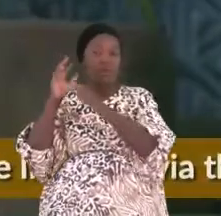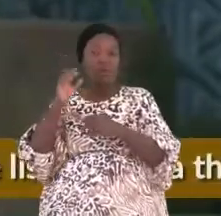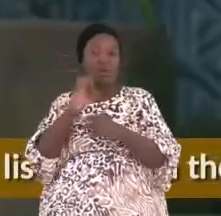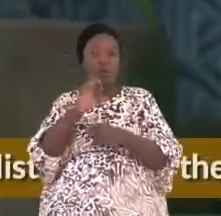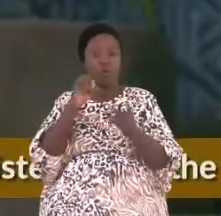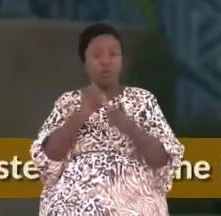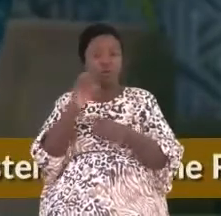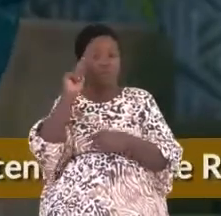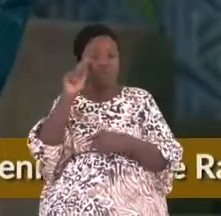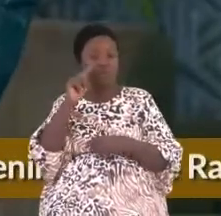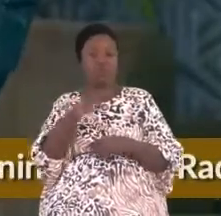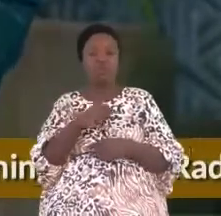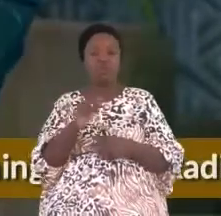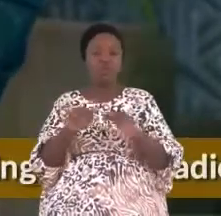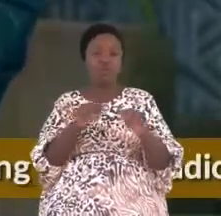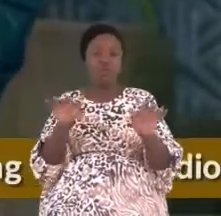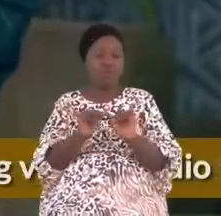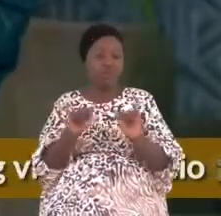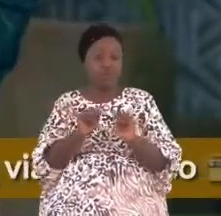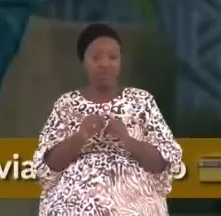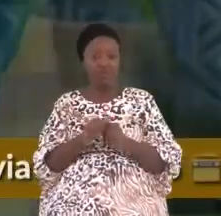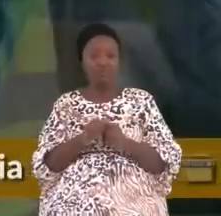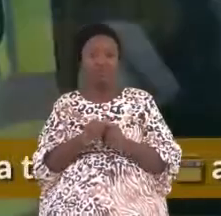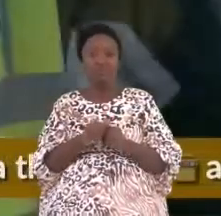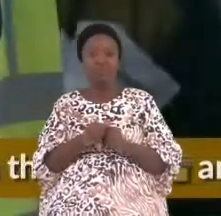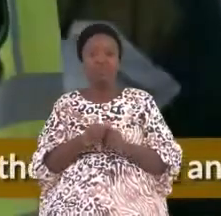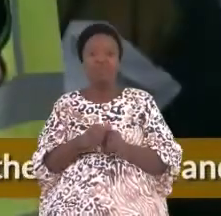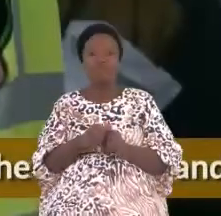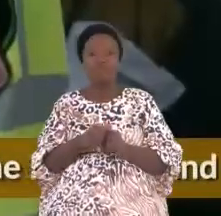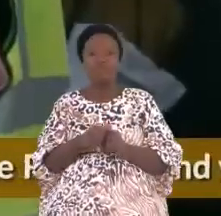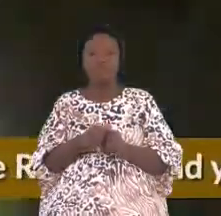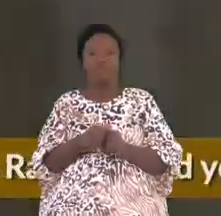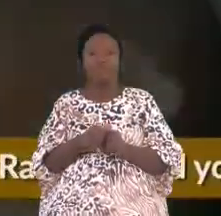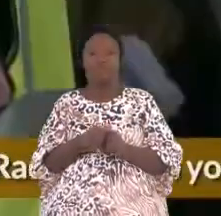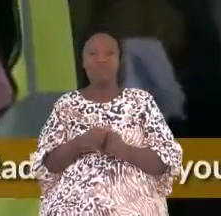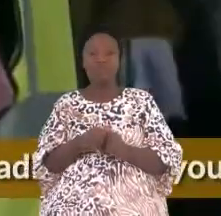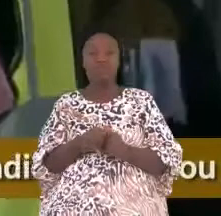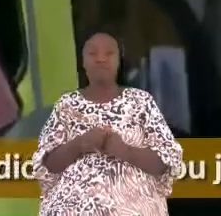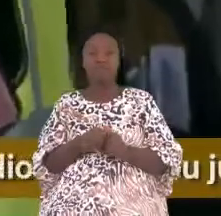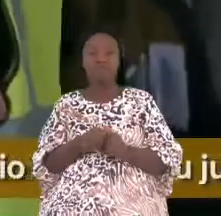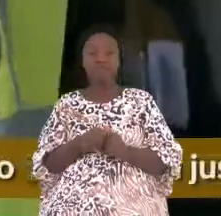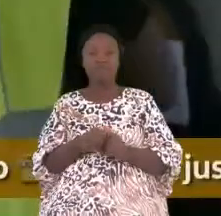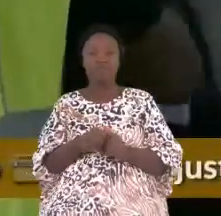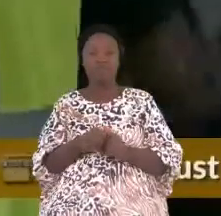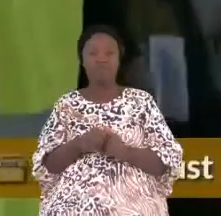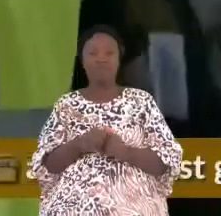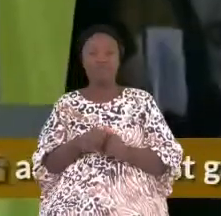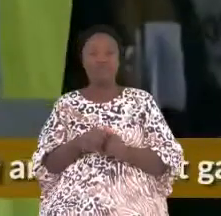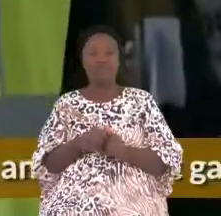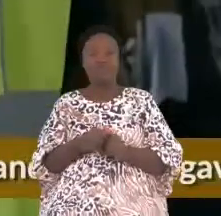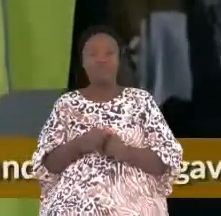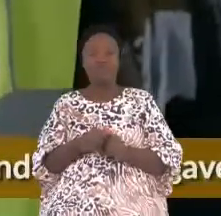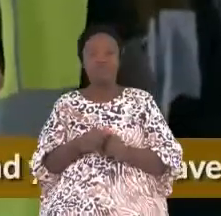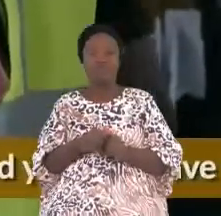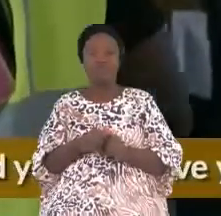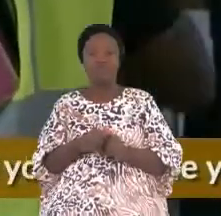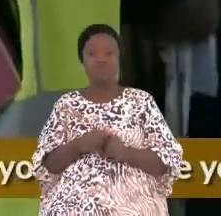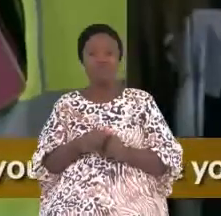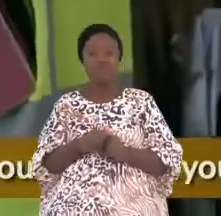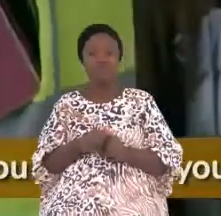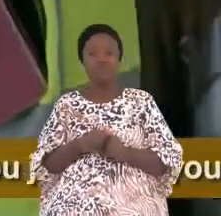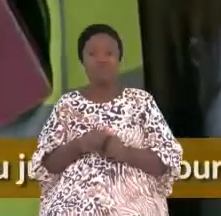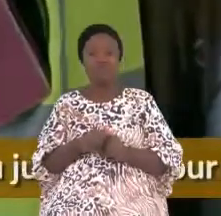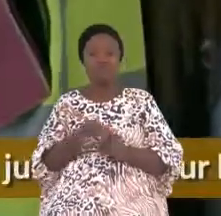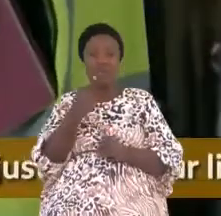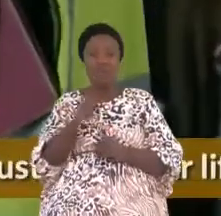thing if you just gave your life to christ you can you can contact the whatsapp number that is on the